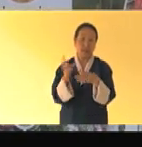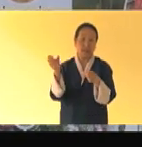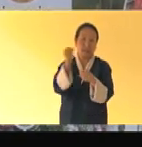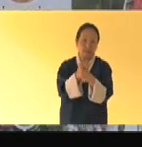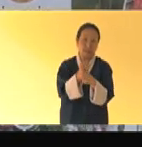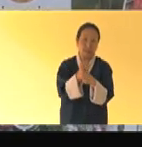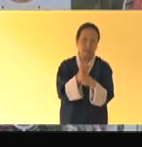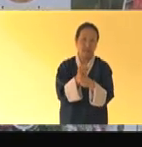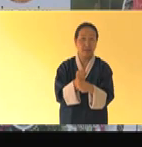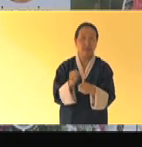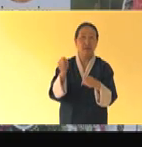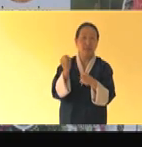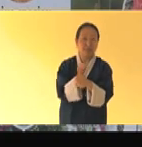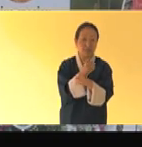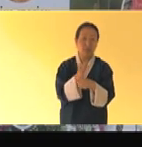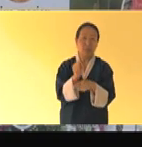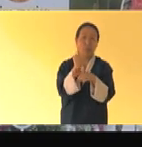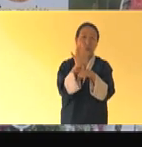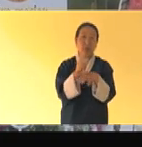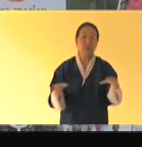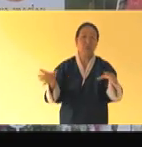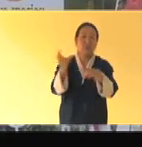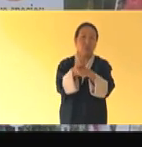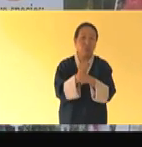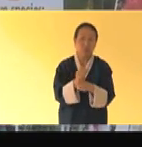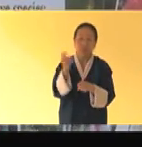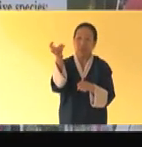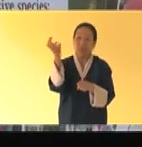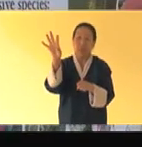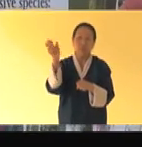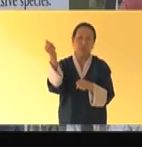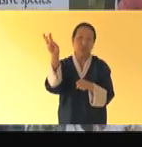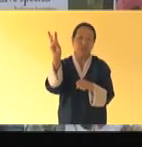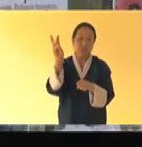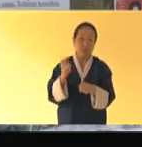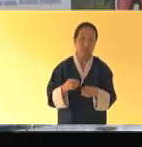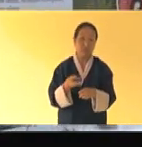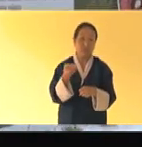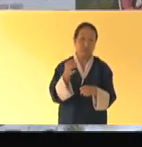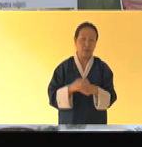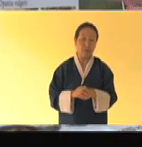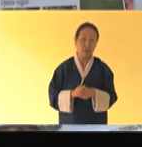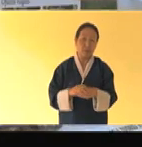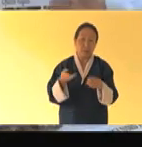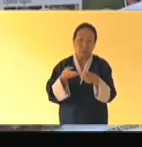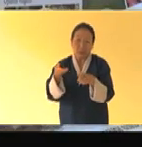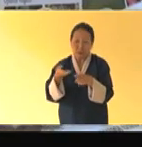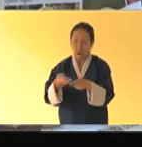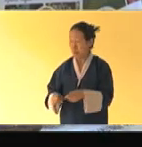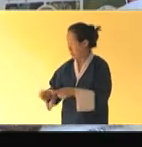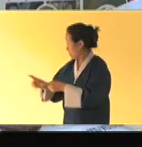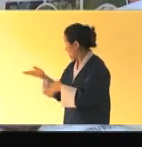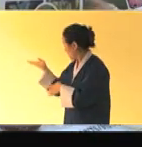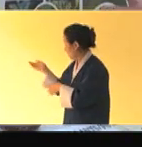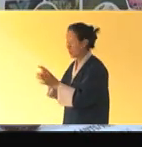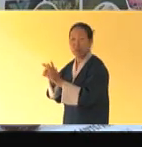like 16 plant species, which are major invasive plant species in Bhutan. So for example, we have like lantana camara pictured